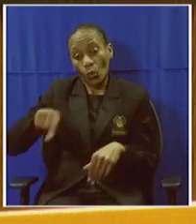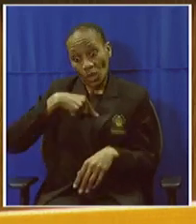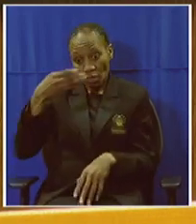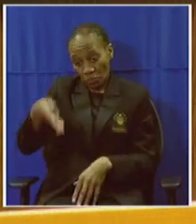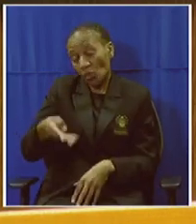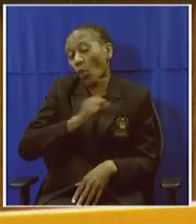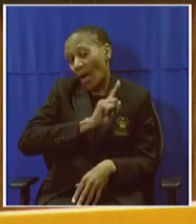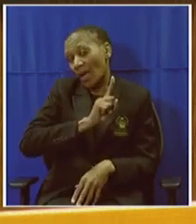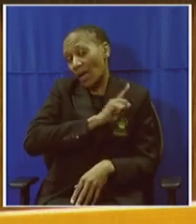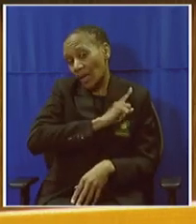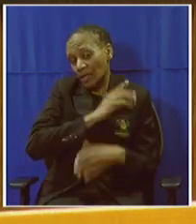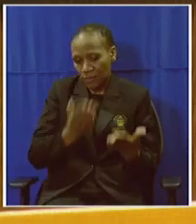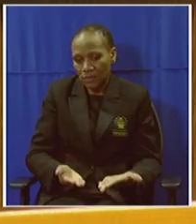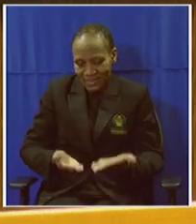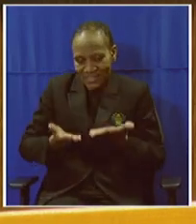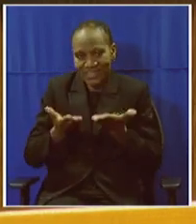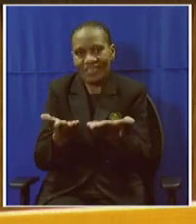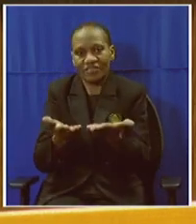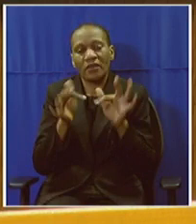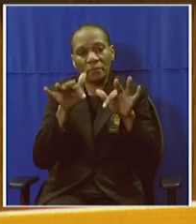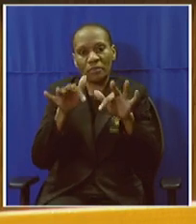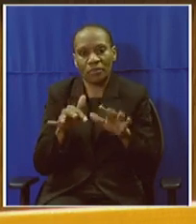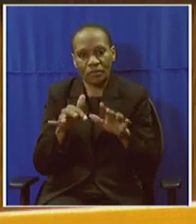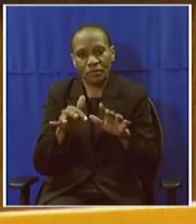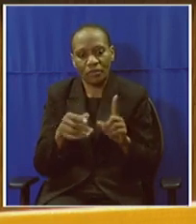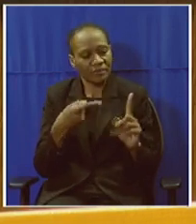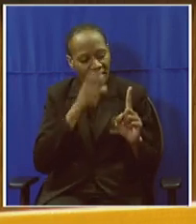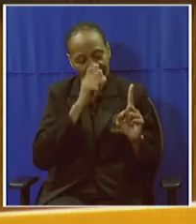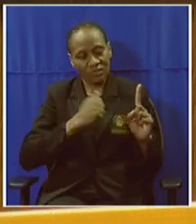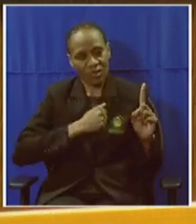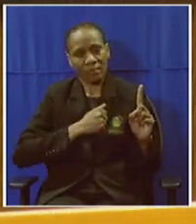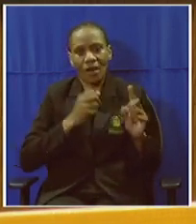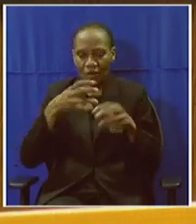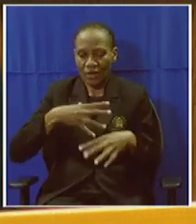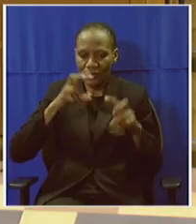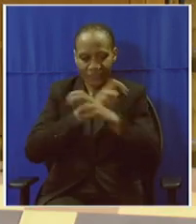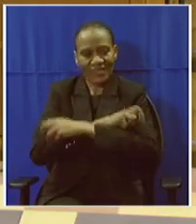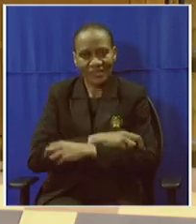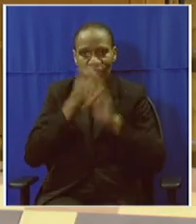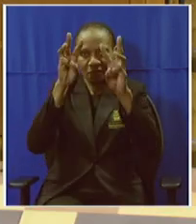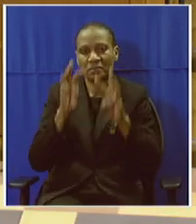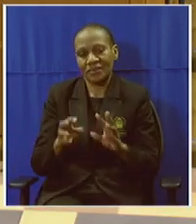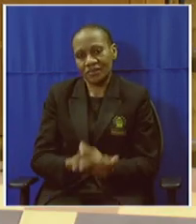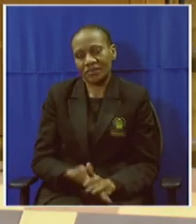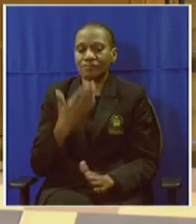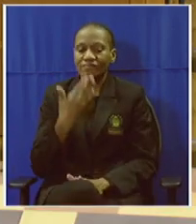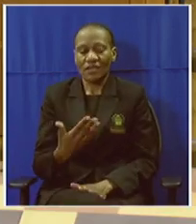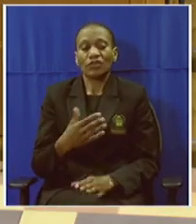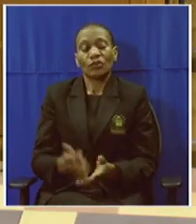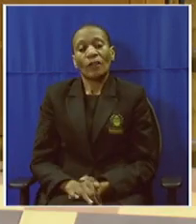others until we are no more. Ambagathle, my sister. Thank you, Honorable Minister.